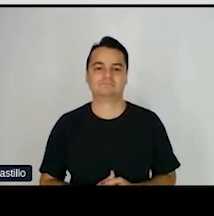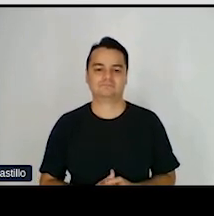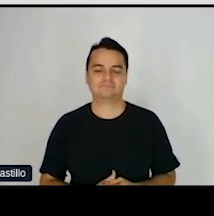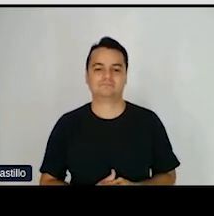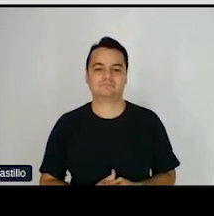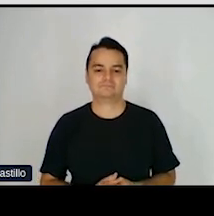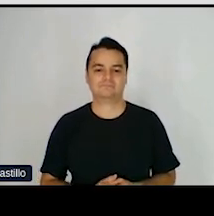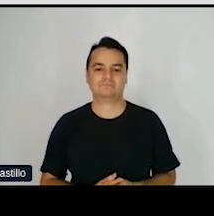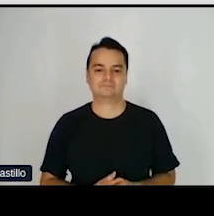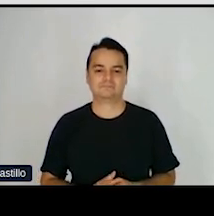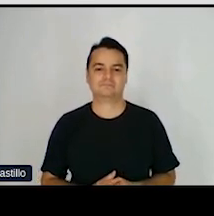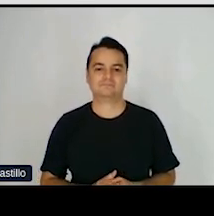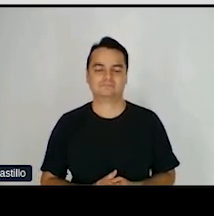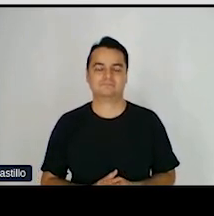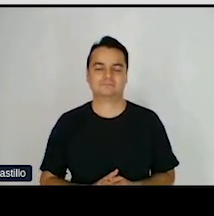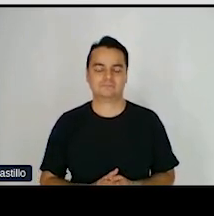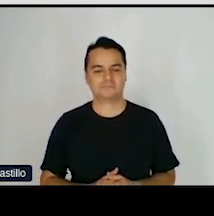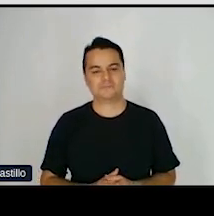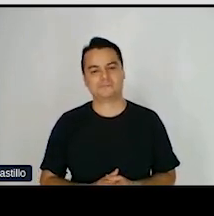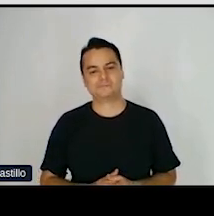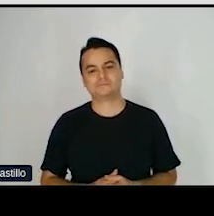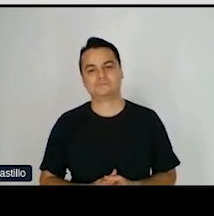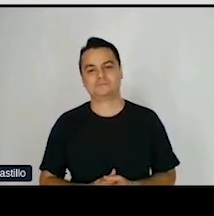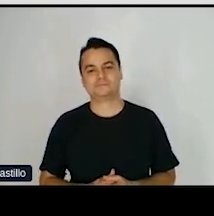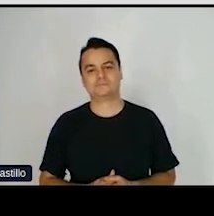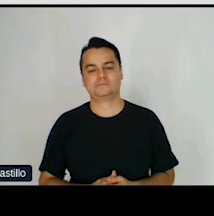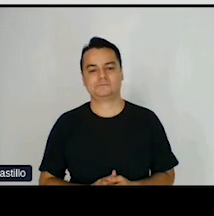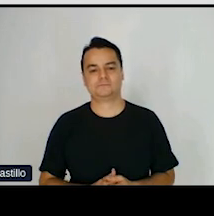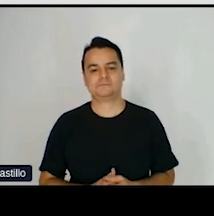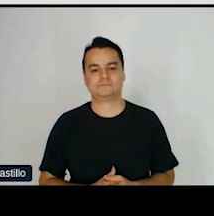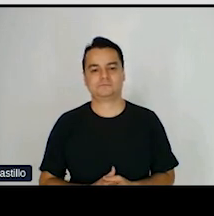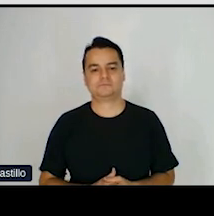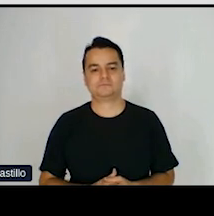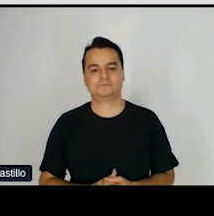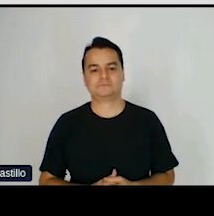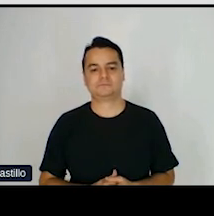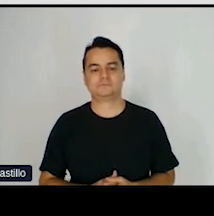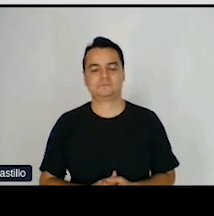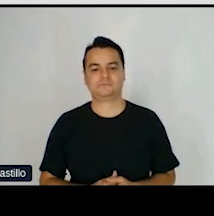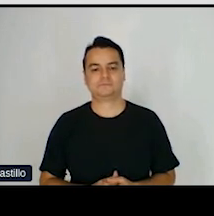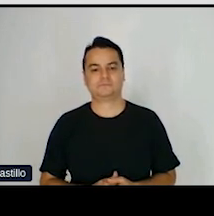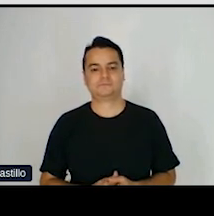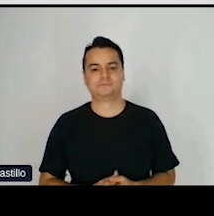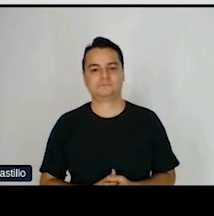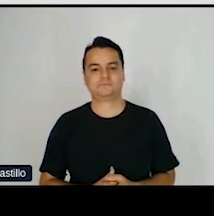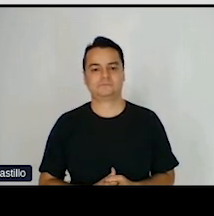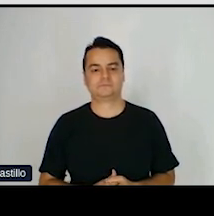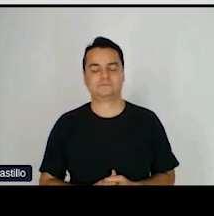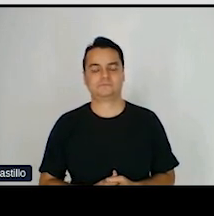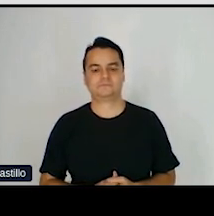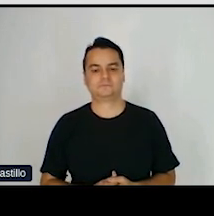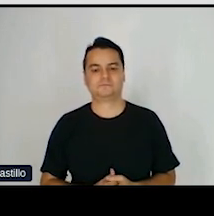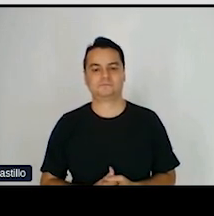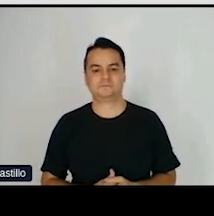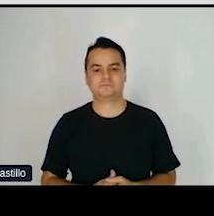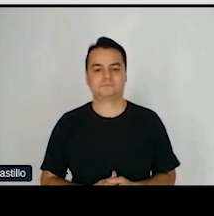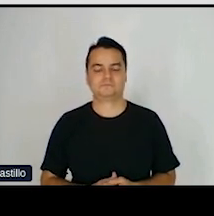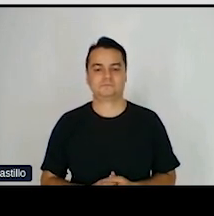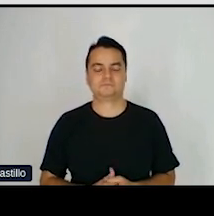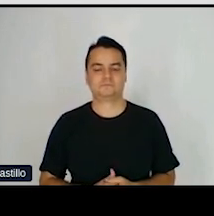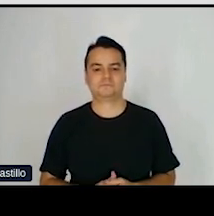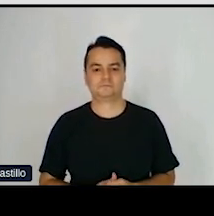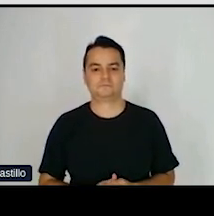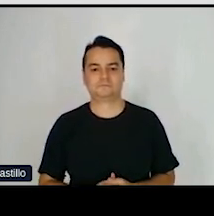John at work. The dentist hired Sophia because the lawyer hired John, because the baker hired Simone. The baker